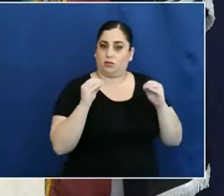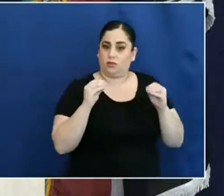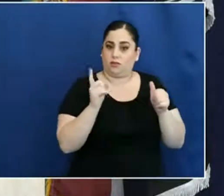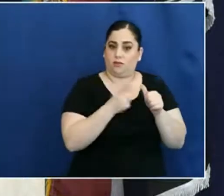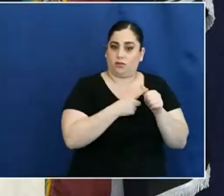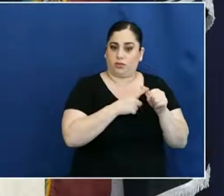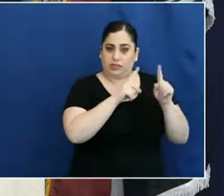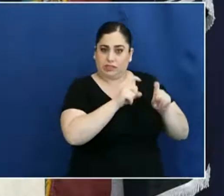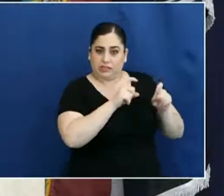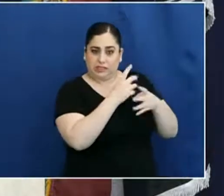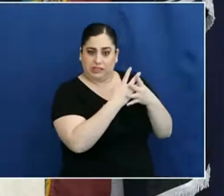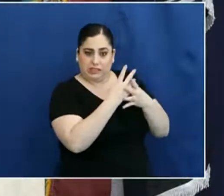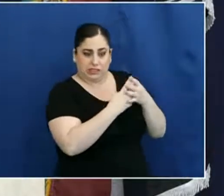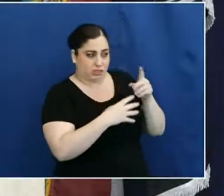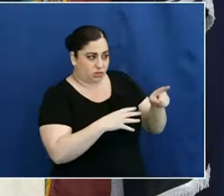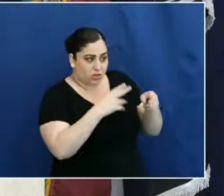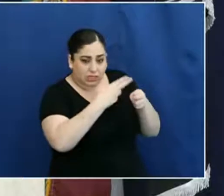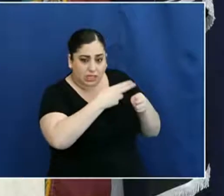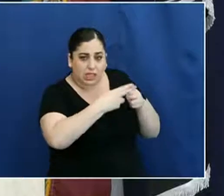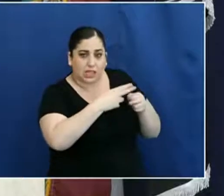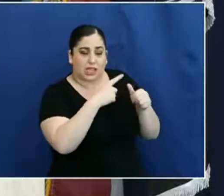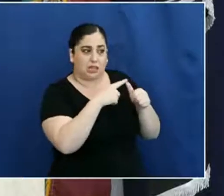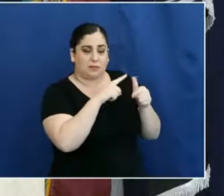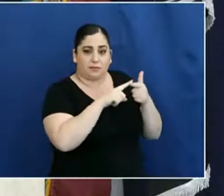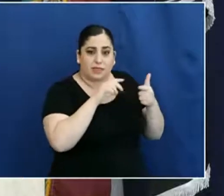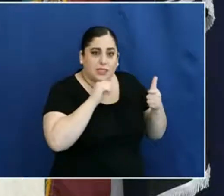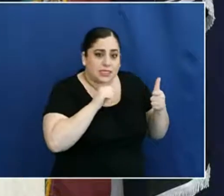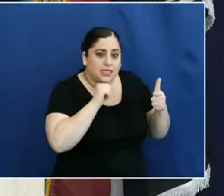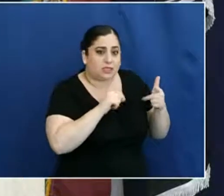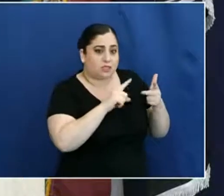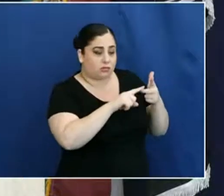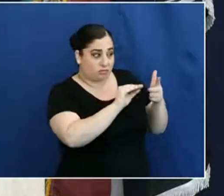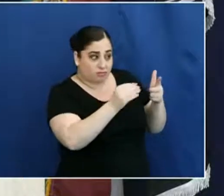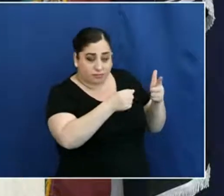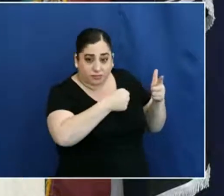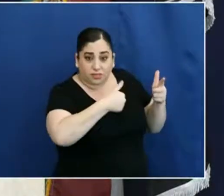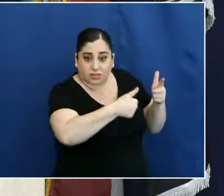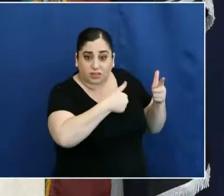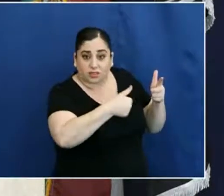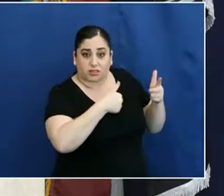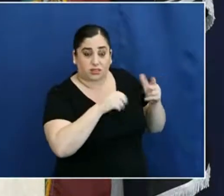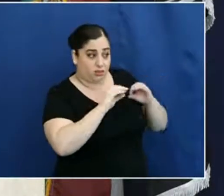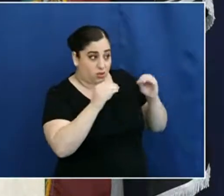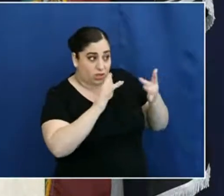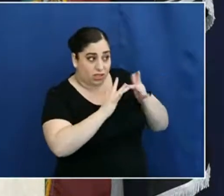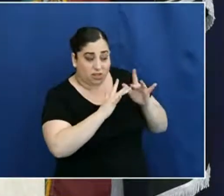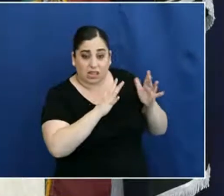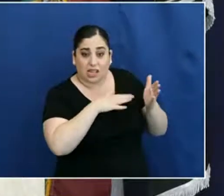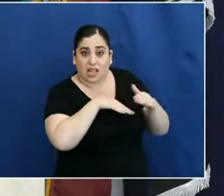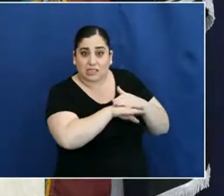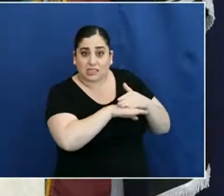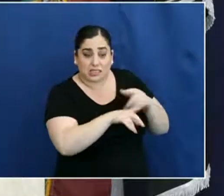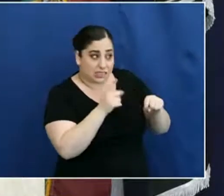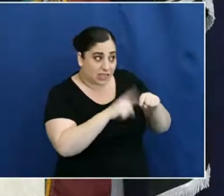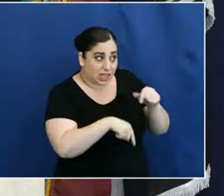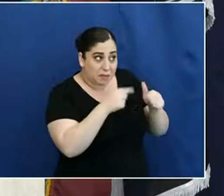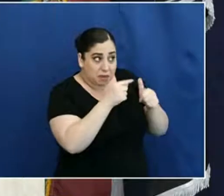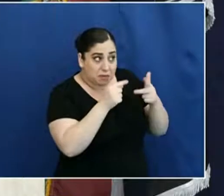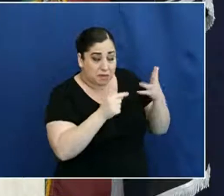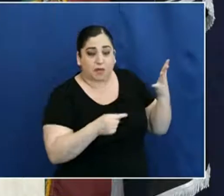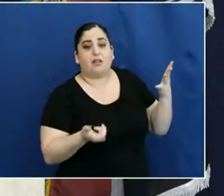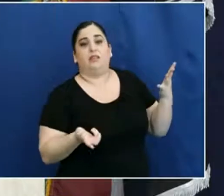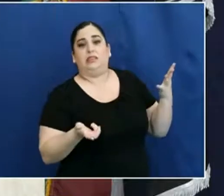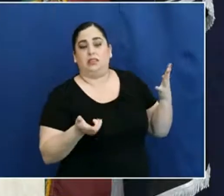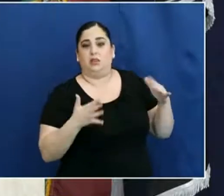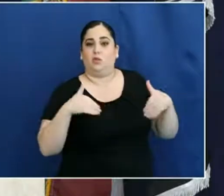that would be quicker, and prioritize. One thing we did do is focus on all of the caregivers for these individuals, so that a